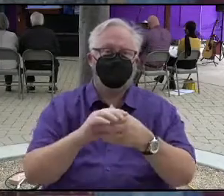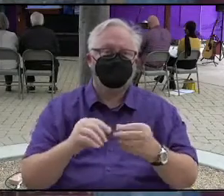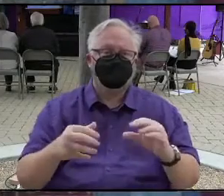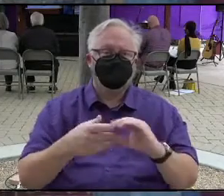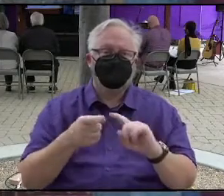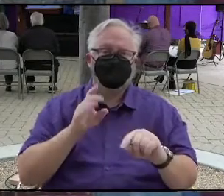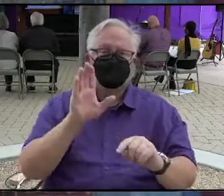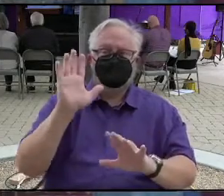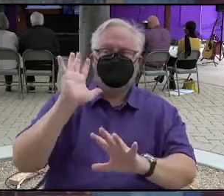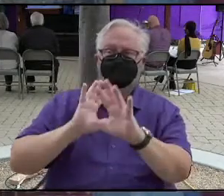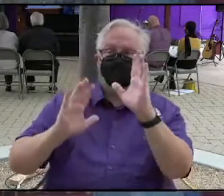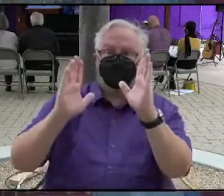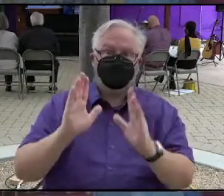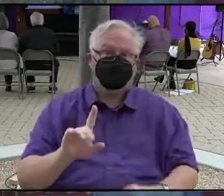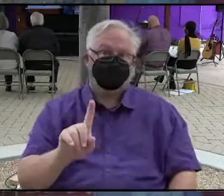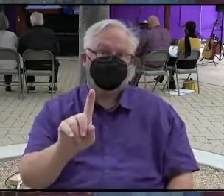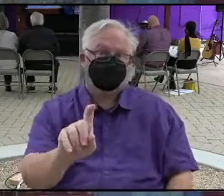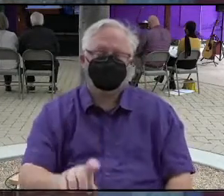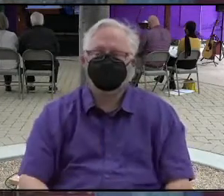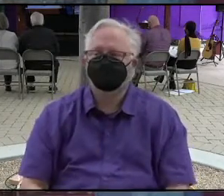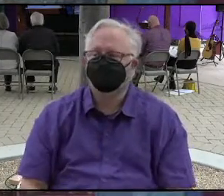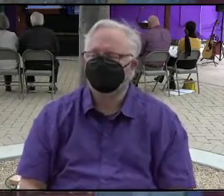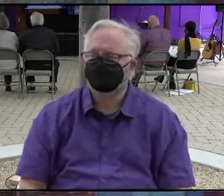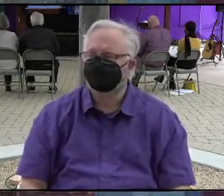of your ancestors?